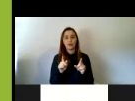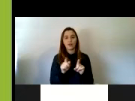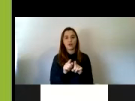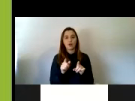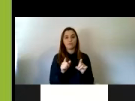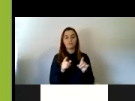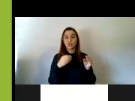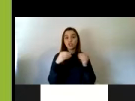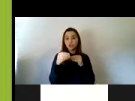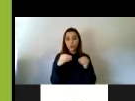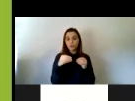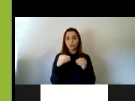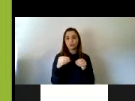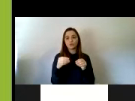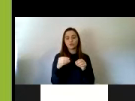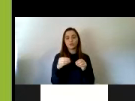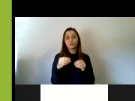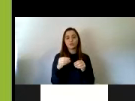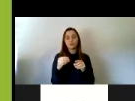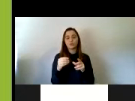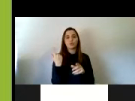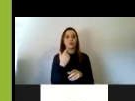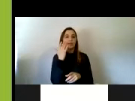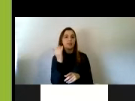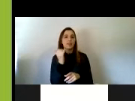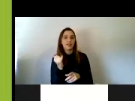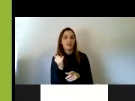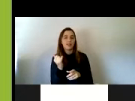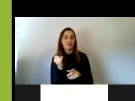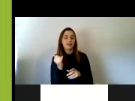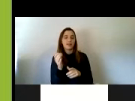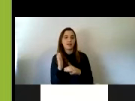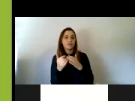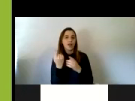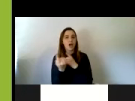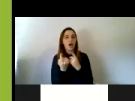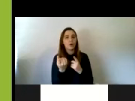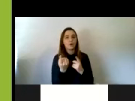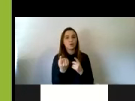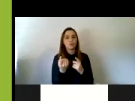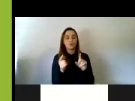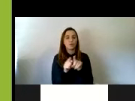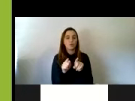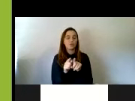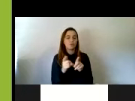move them and do something big move games and assess their handling of the ball.